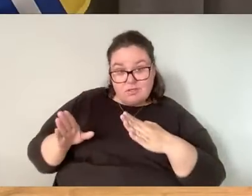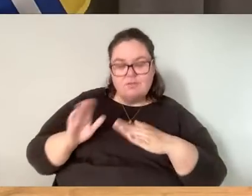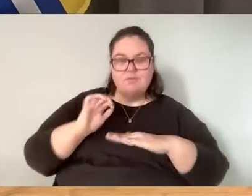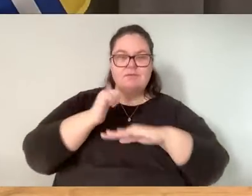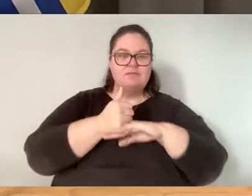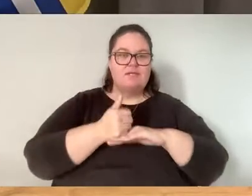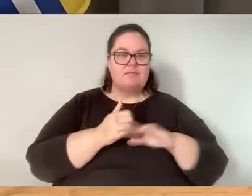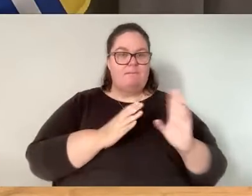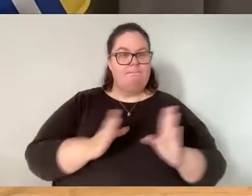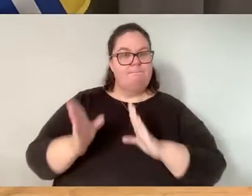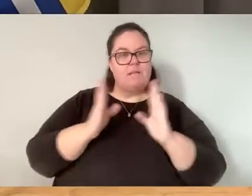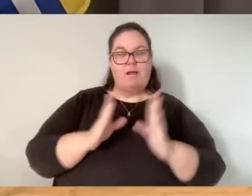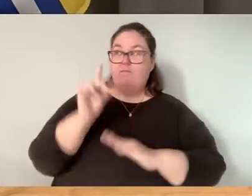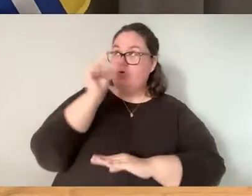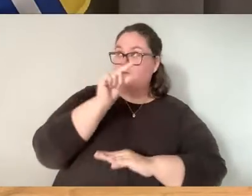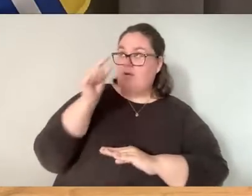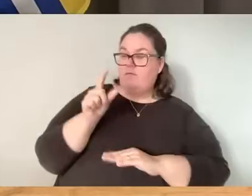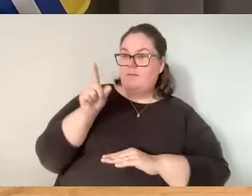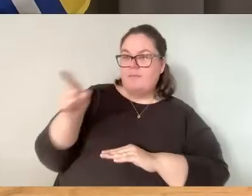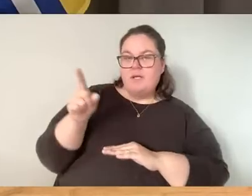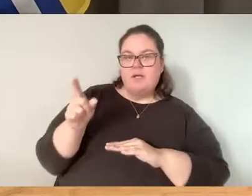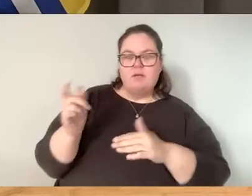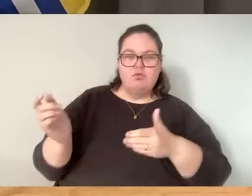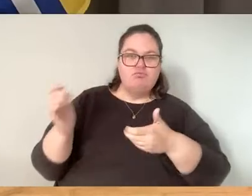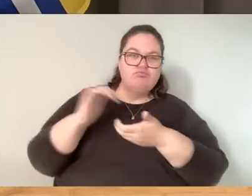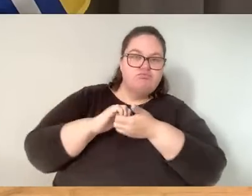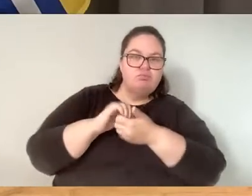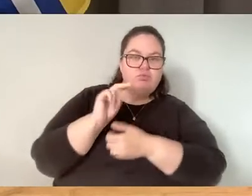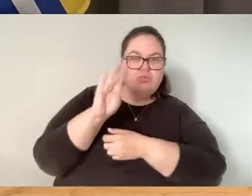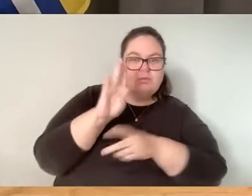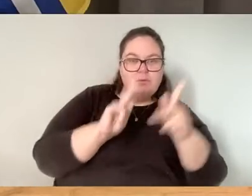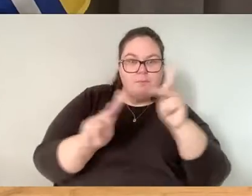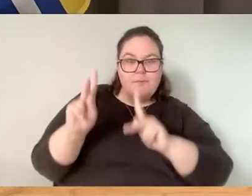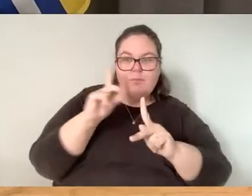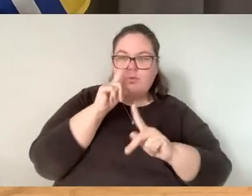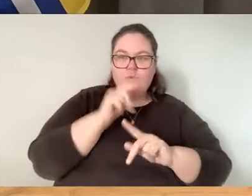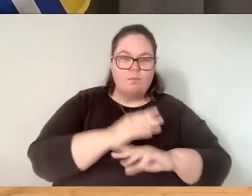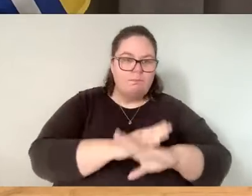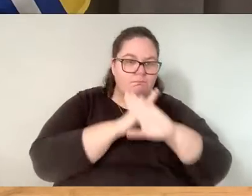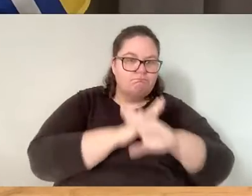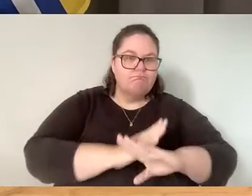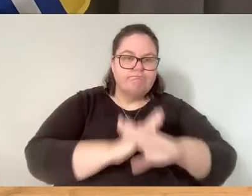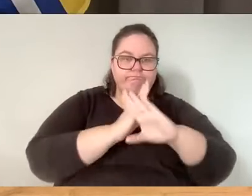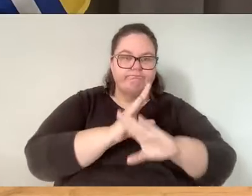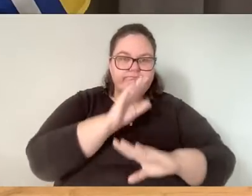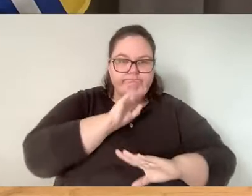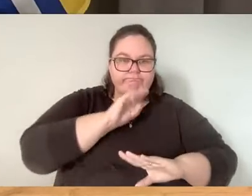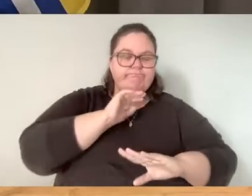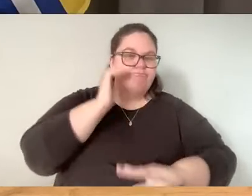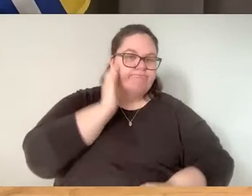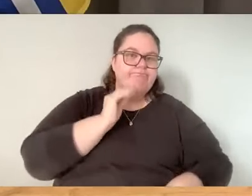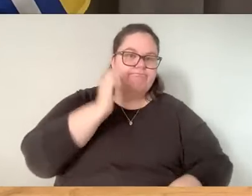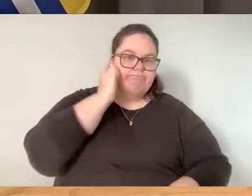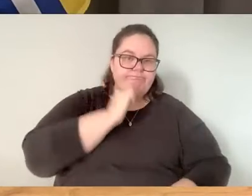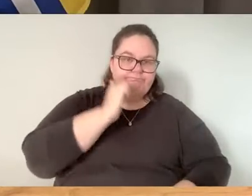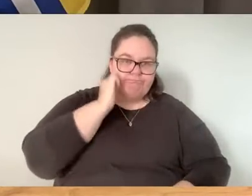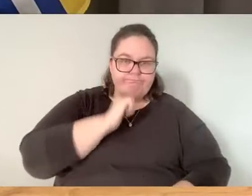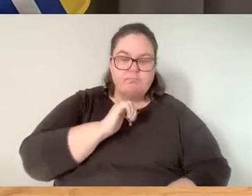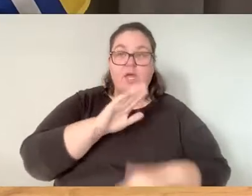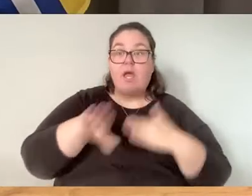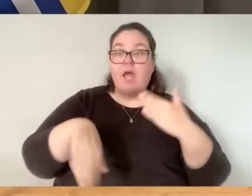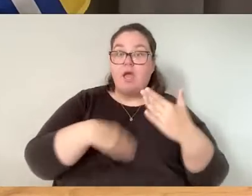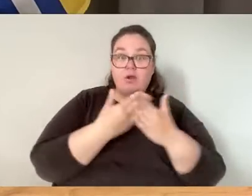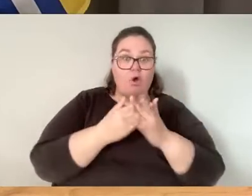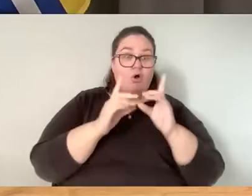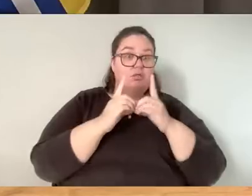government will work with New Brunswickers who experience barriers in their everyday life, and with all sectors to achieve the